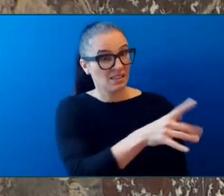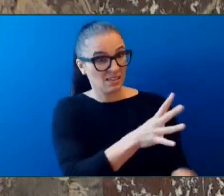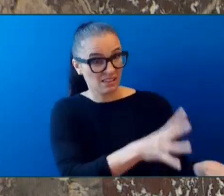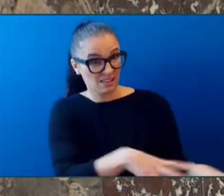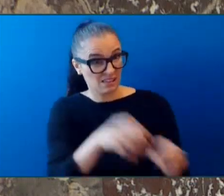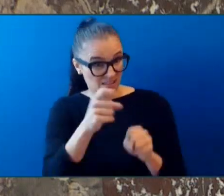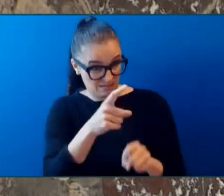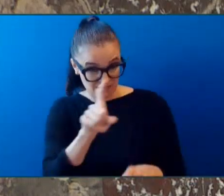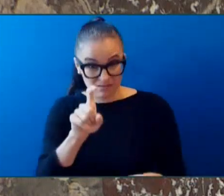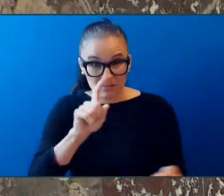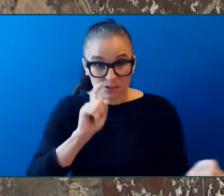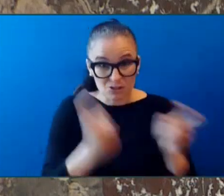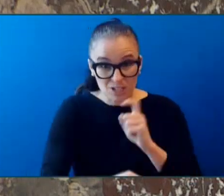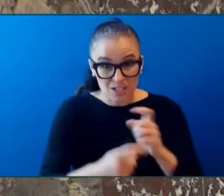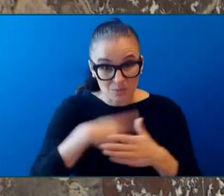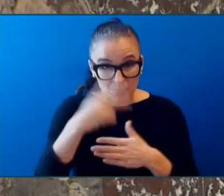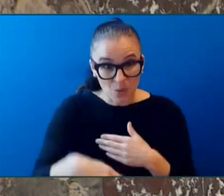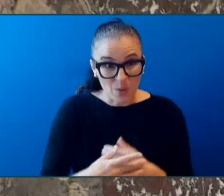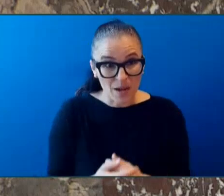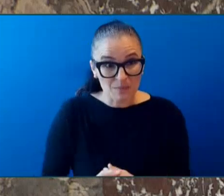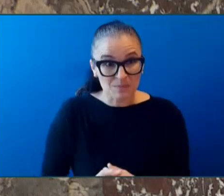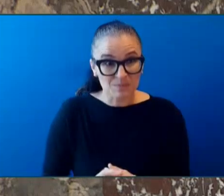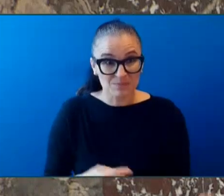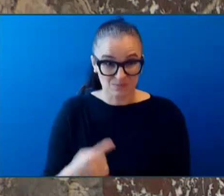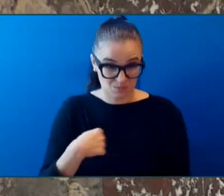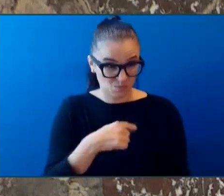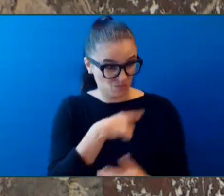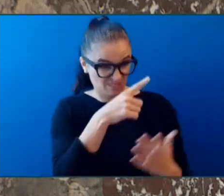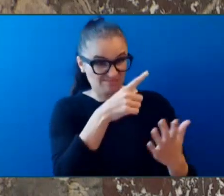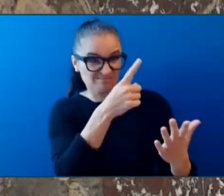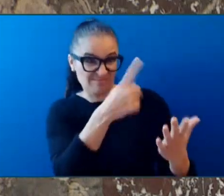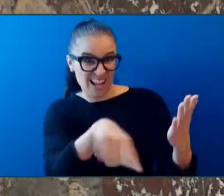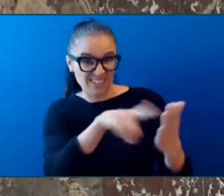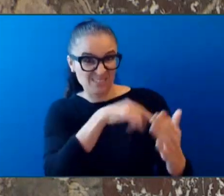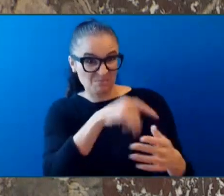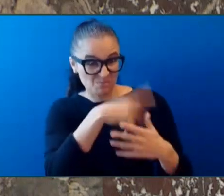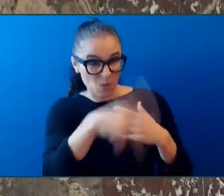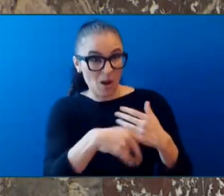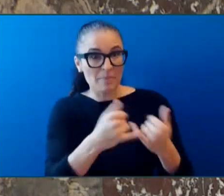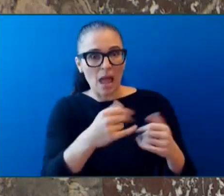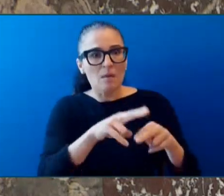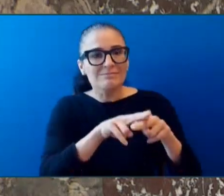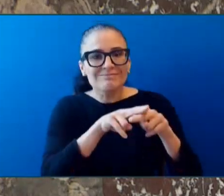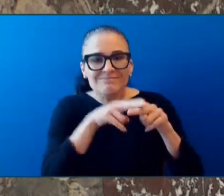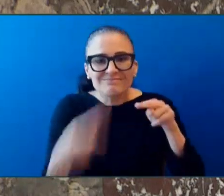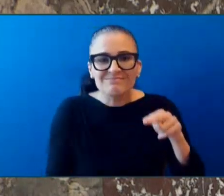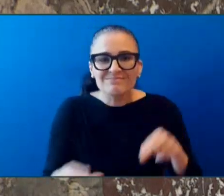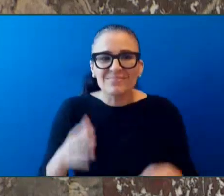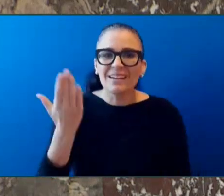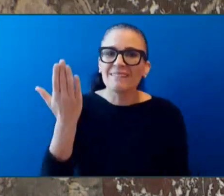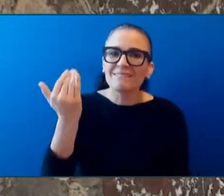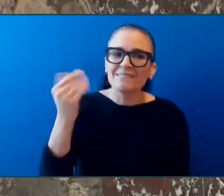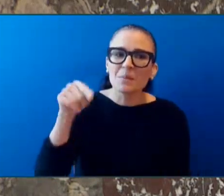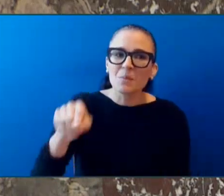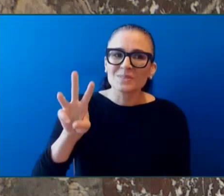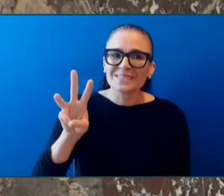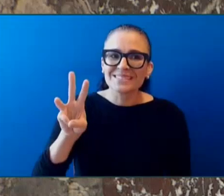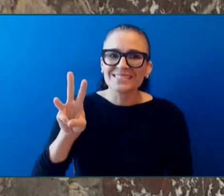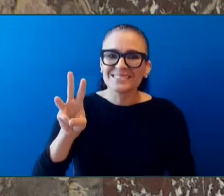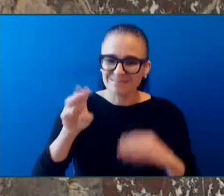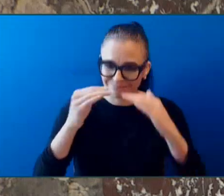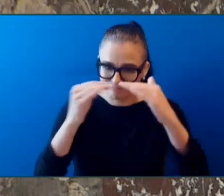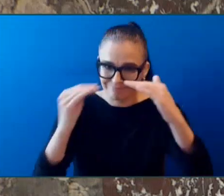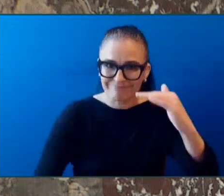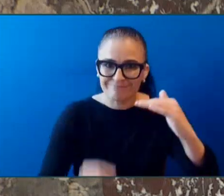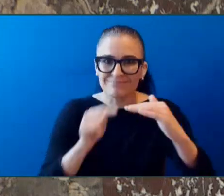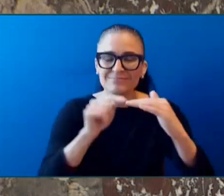are 15.6% lower than inflation and 12% lower than the rates that, if those guys were on this side of the House, British Columbians